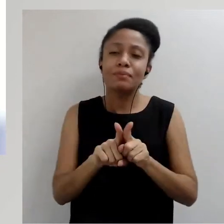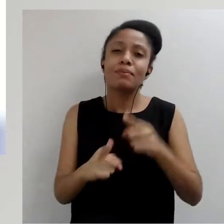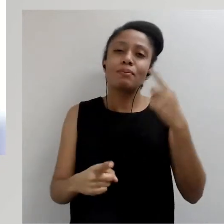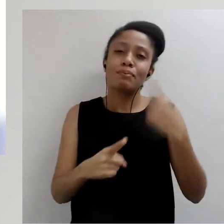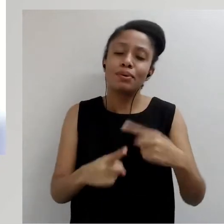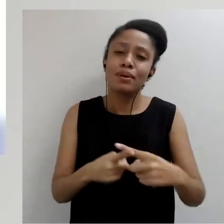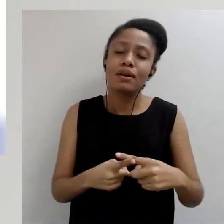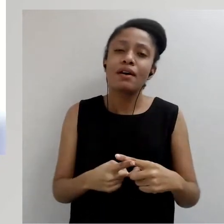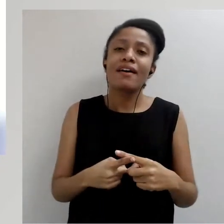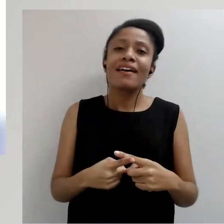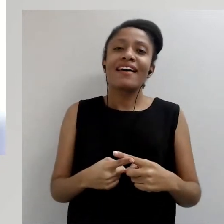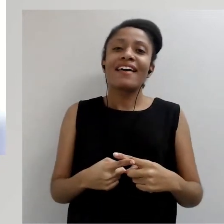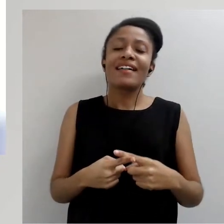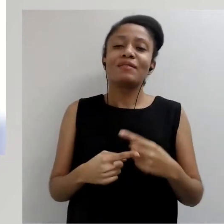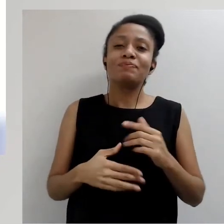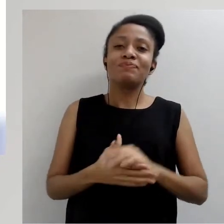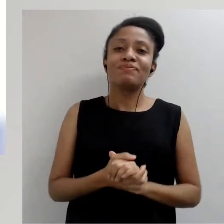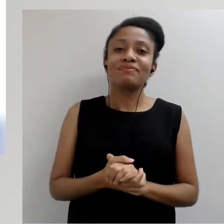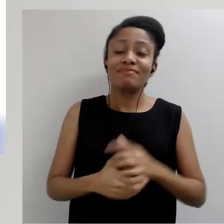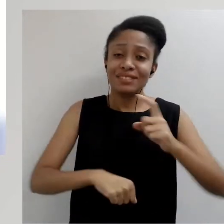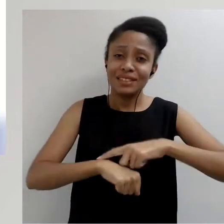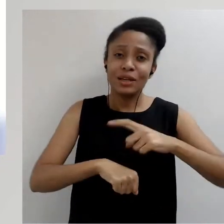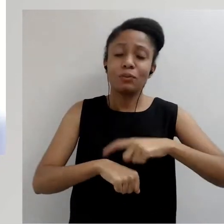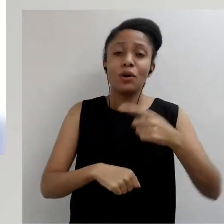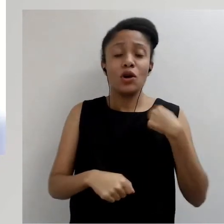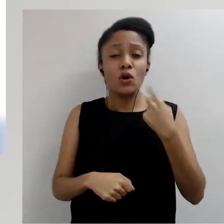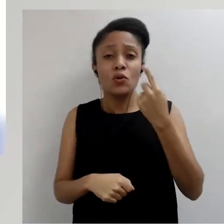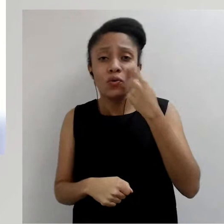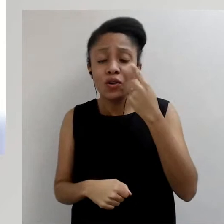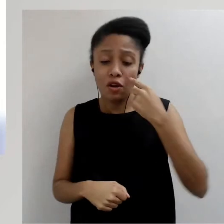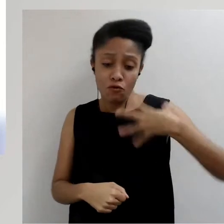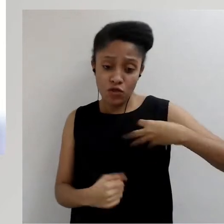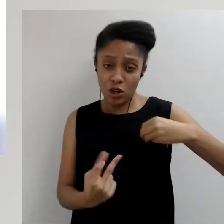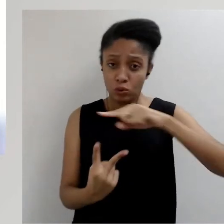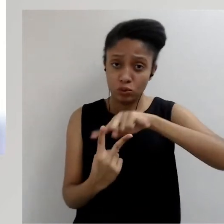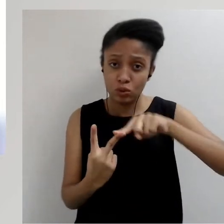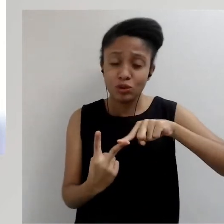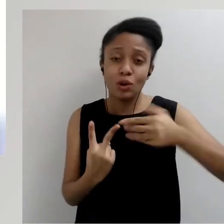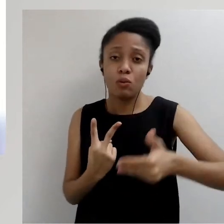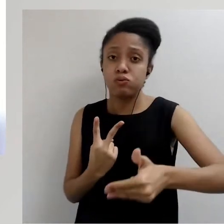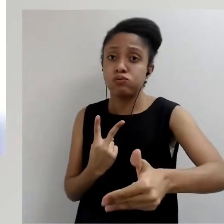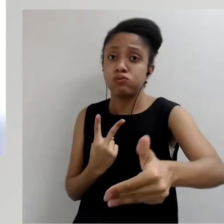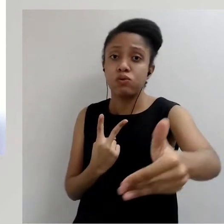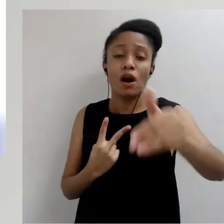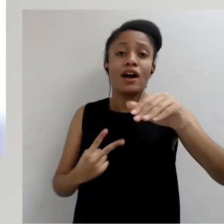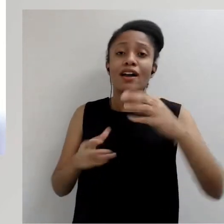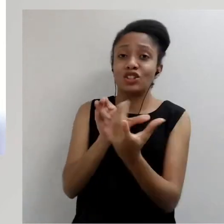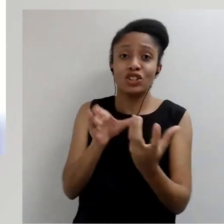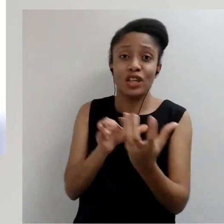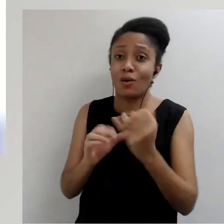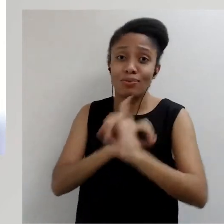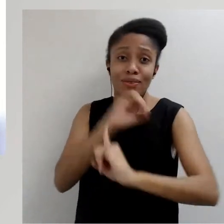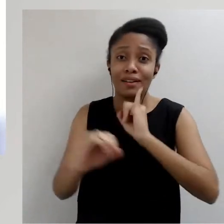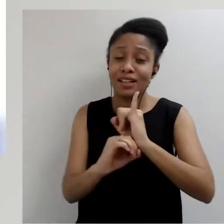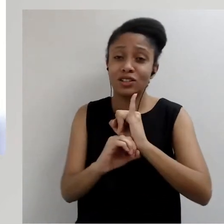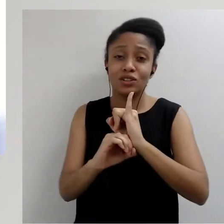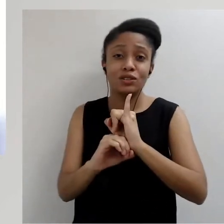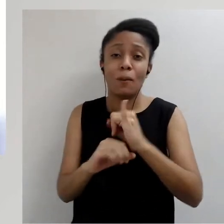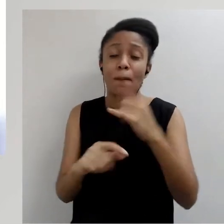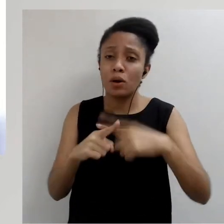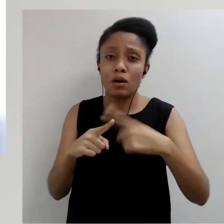good till then. And I want to see my children doing